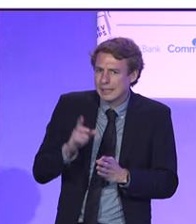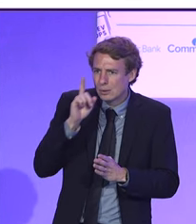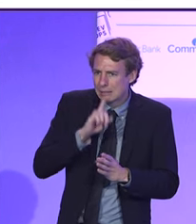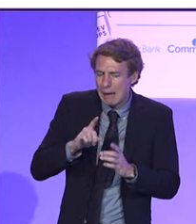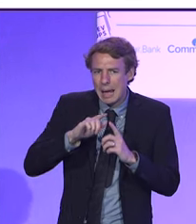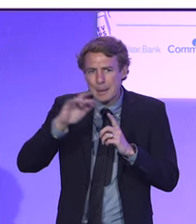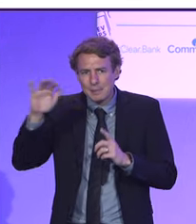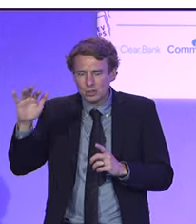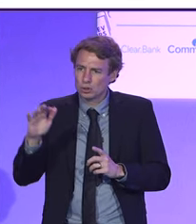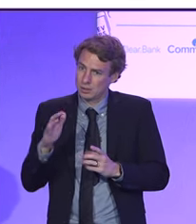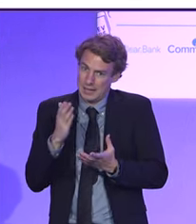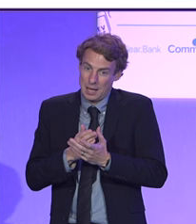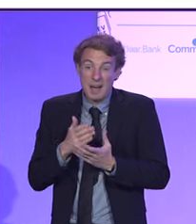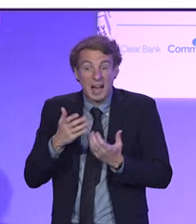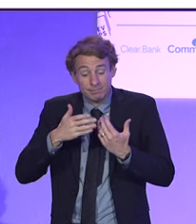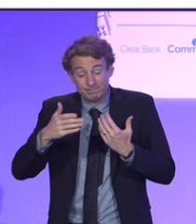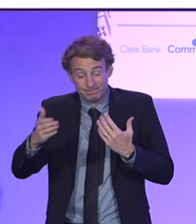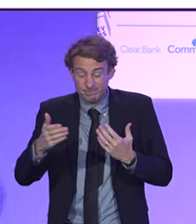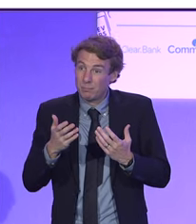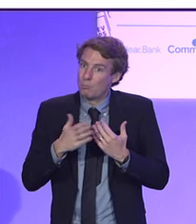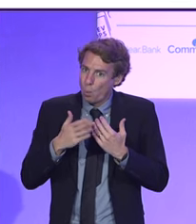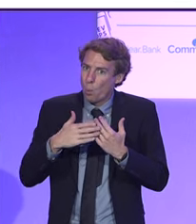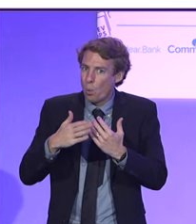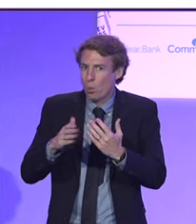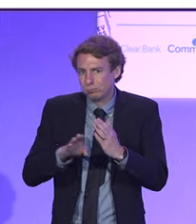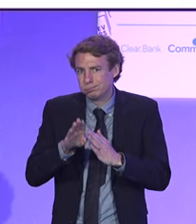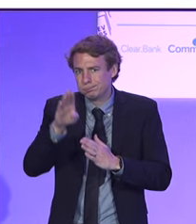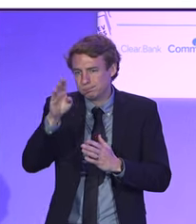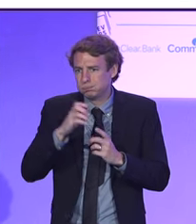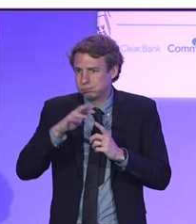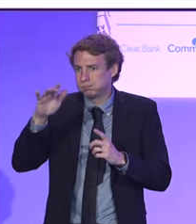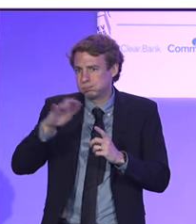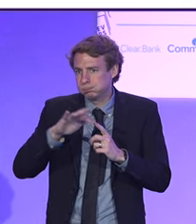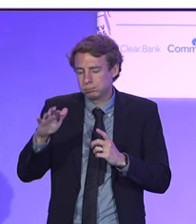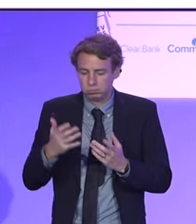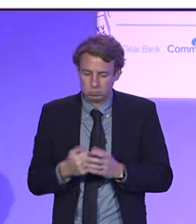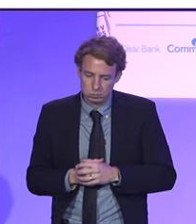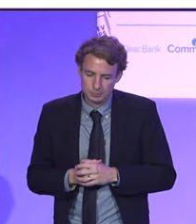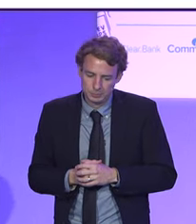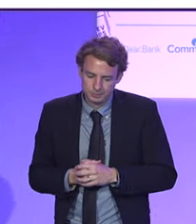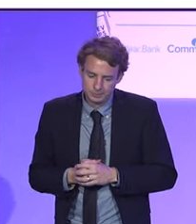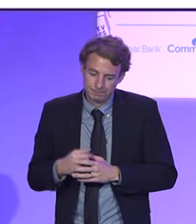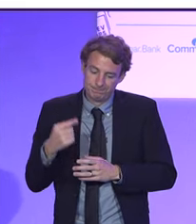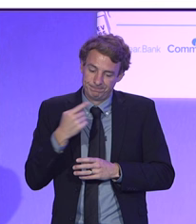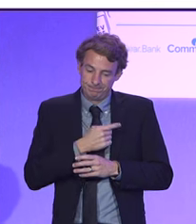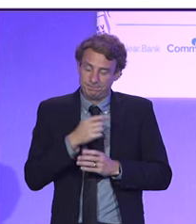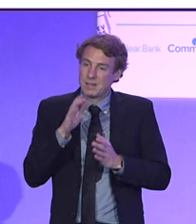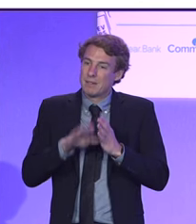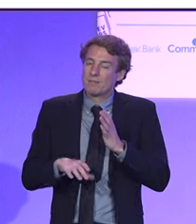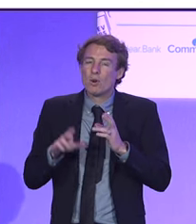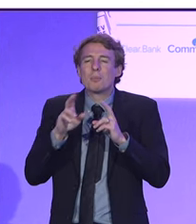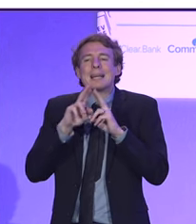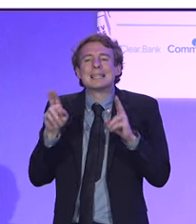emissions keeps growing. This is a graph from the International Telecommunication